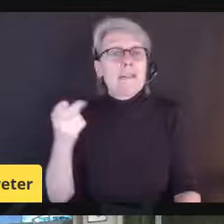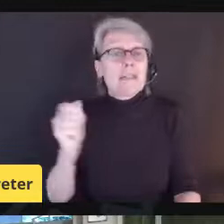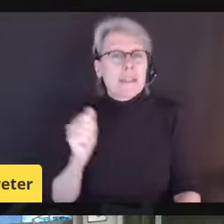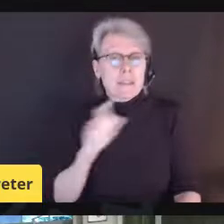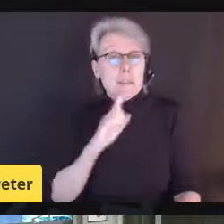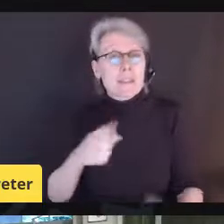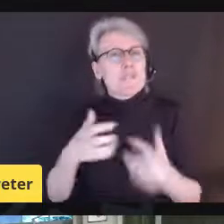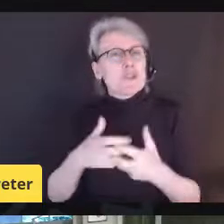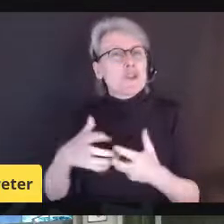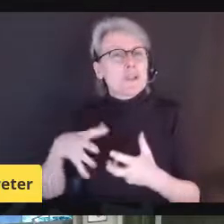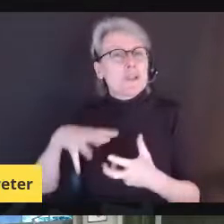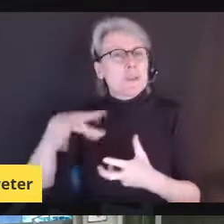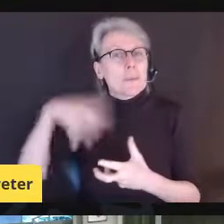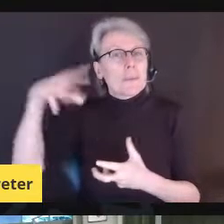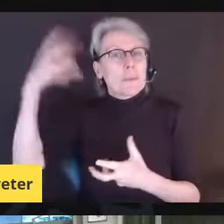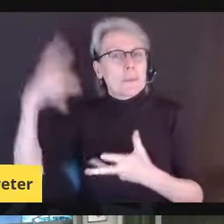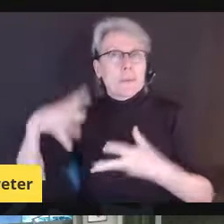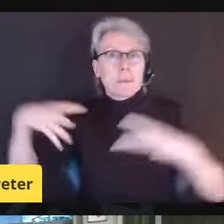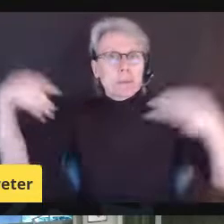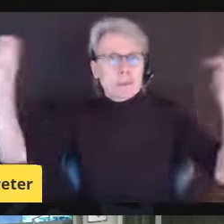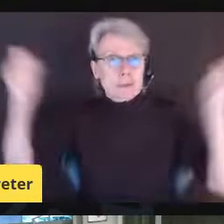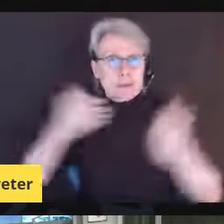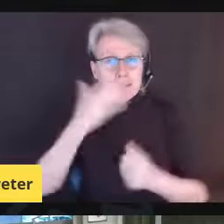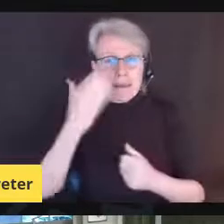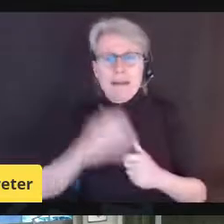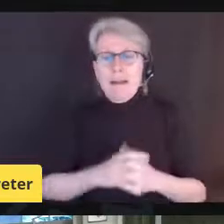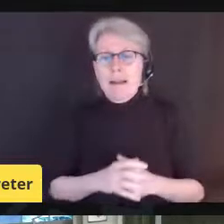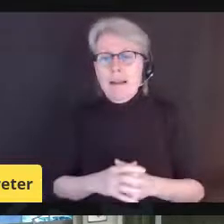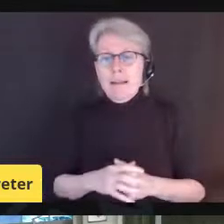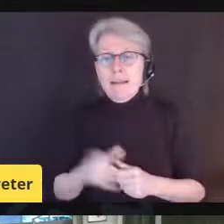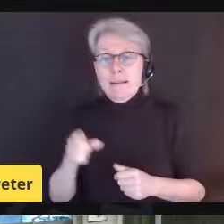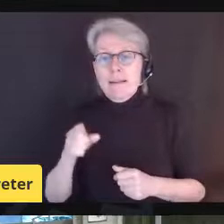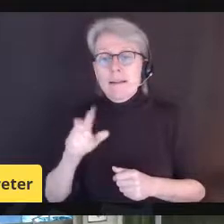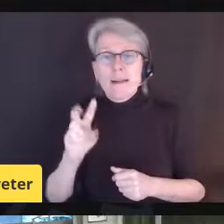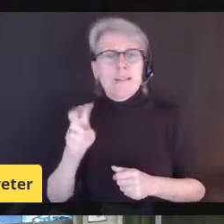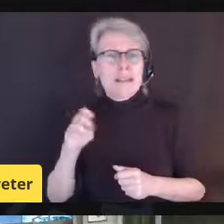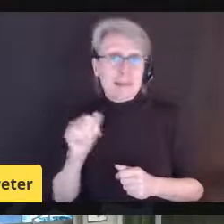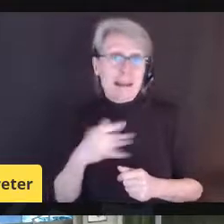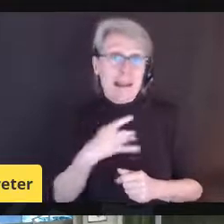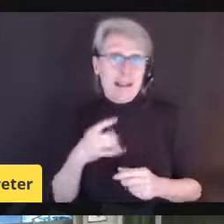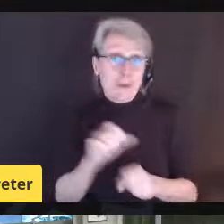There's something that I like working with. Yeah, that's definitely why I like working with bones